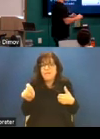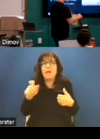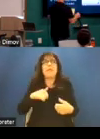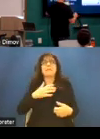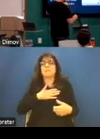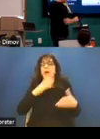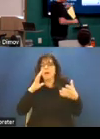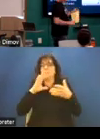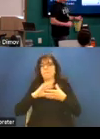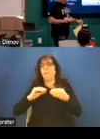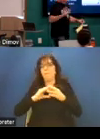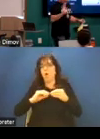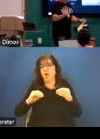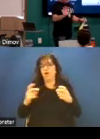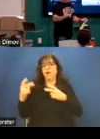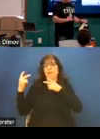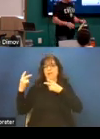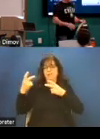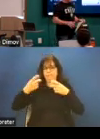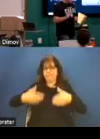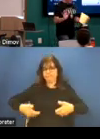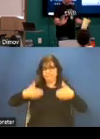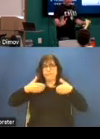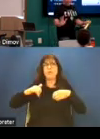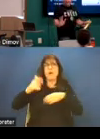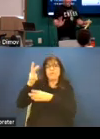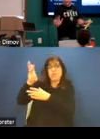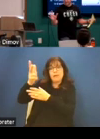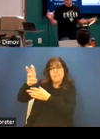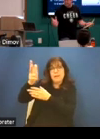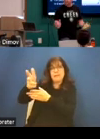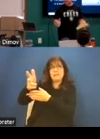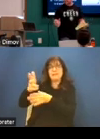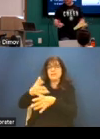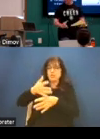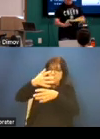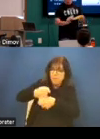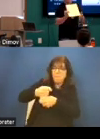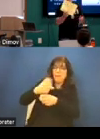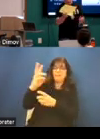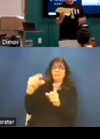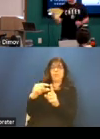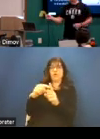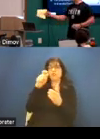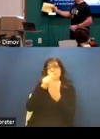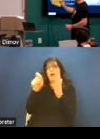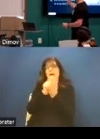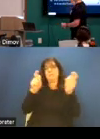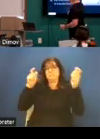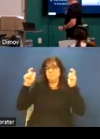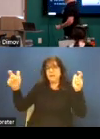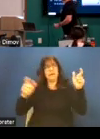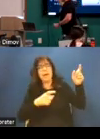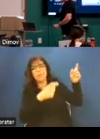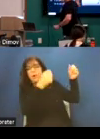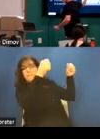memoir, something like that. So that's an example. You have 3 minutes to get to your 6 words. Write it big like this, and then we're gonna